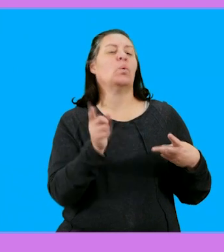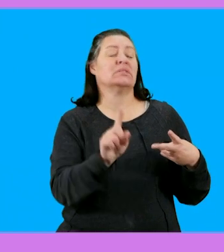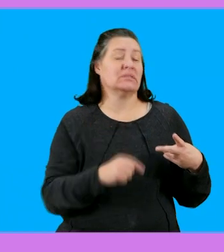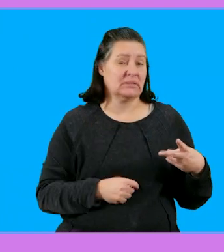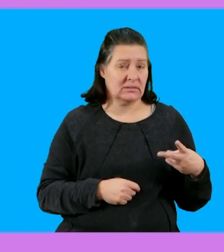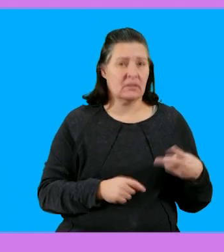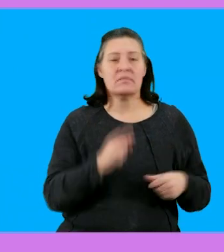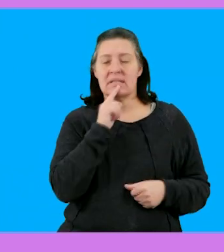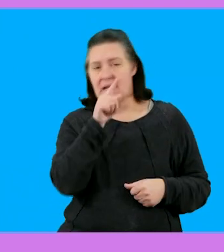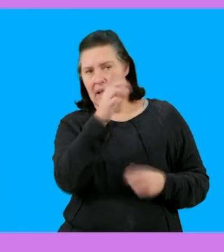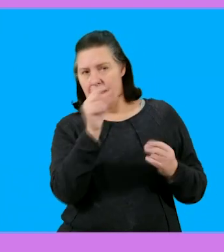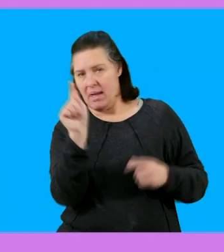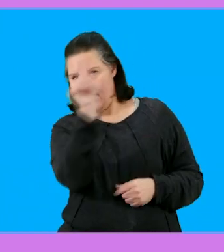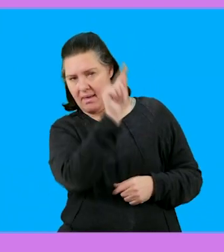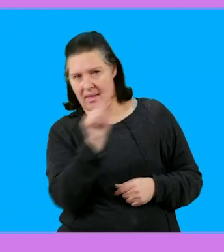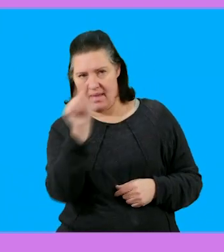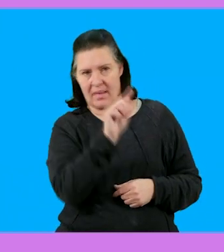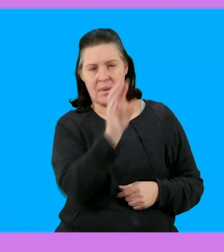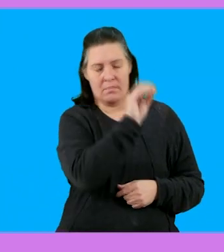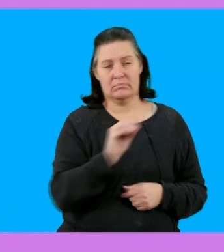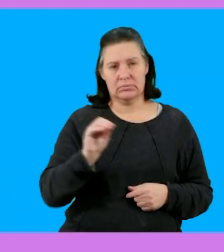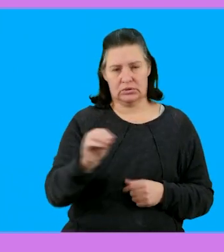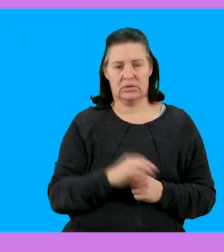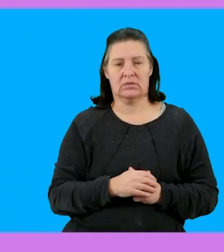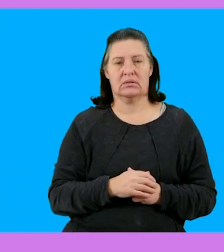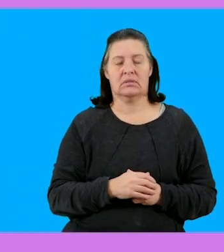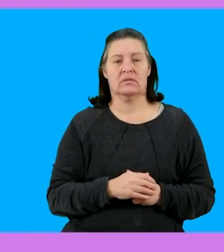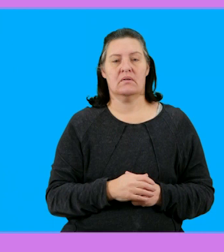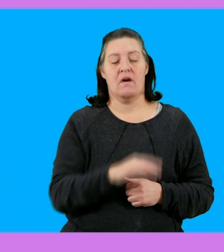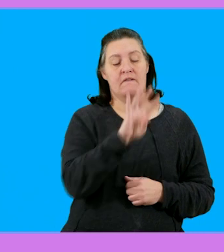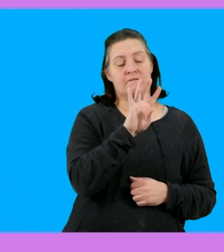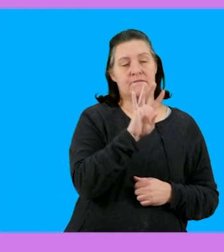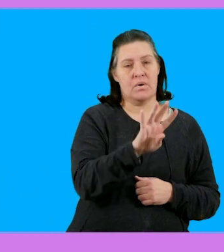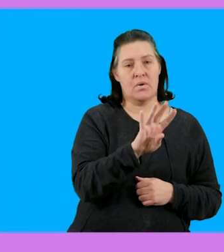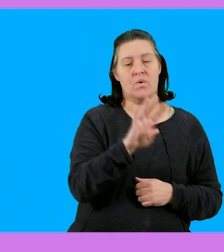Here we can see clearly account number. Now I'll write it down. That will be